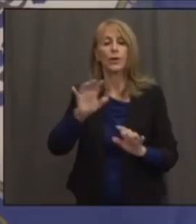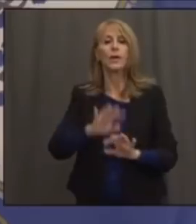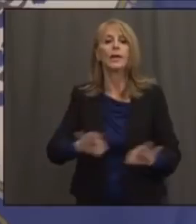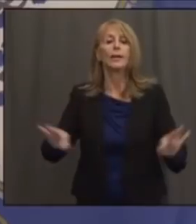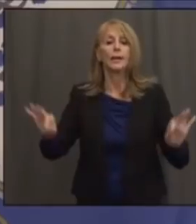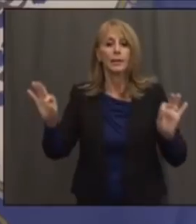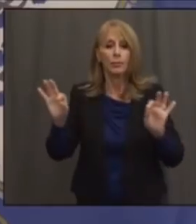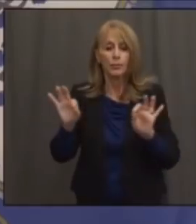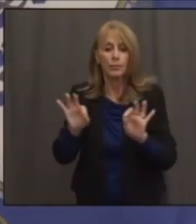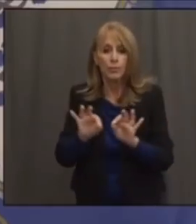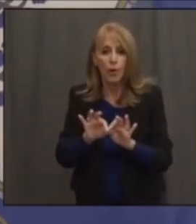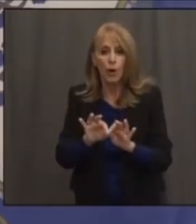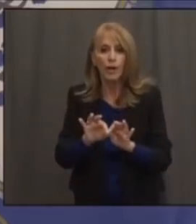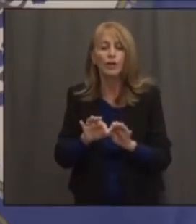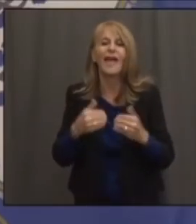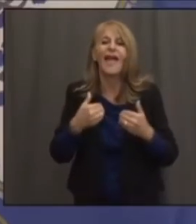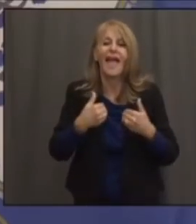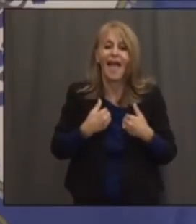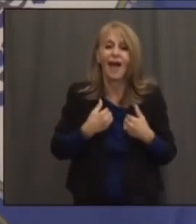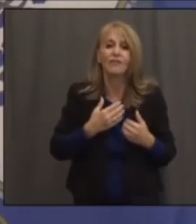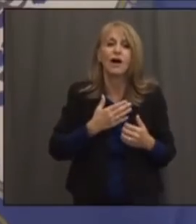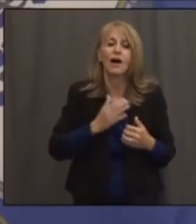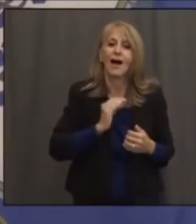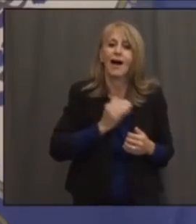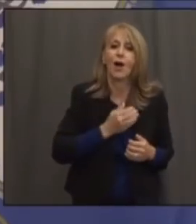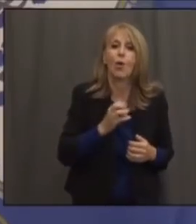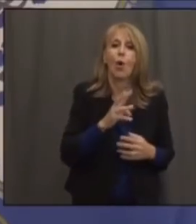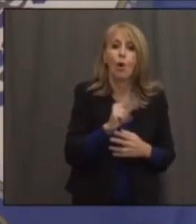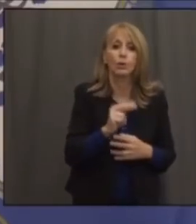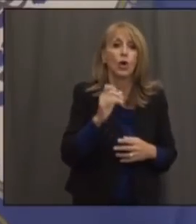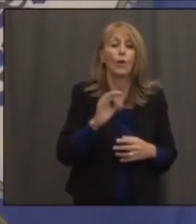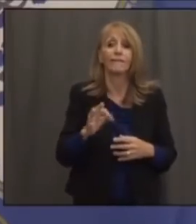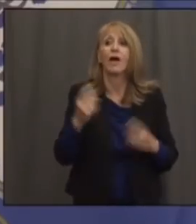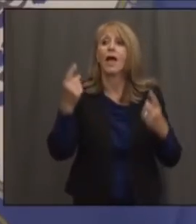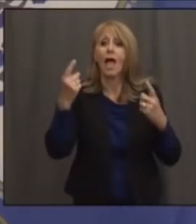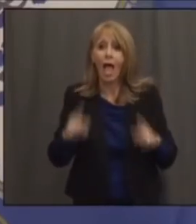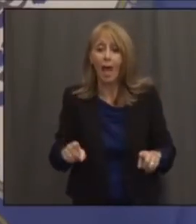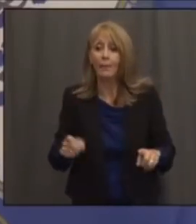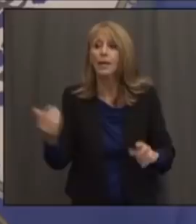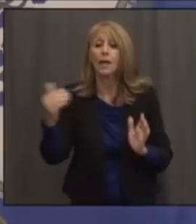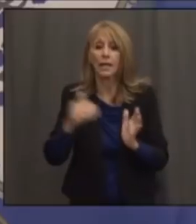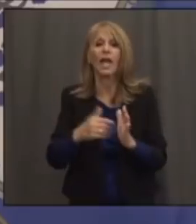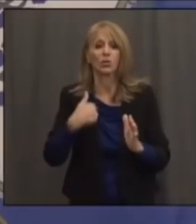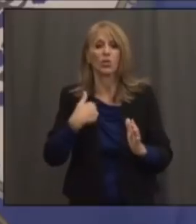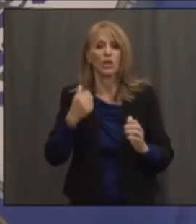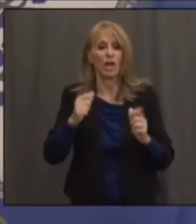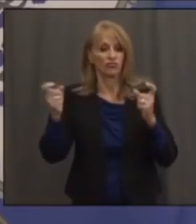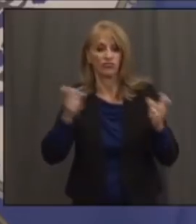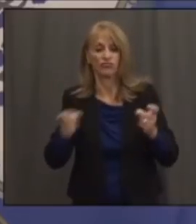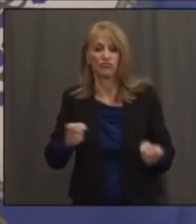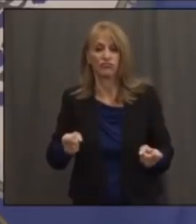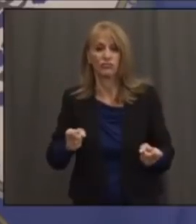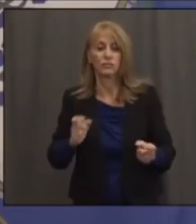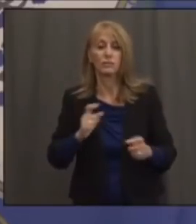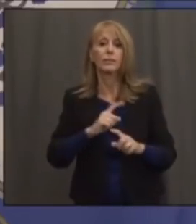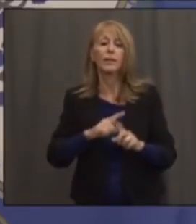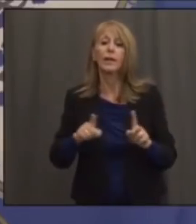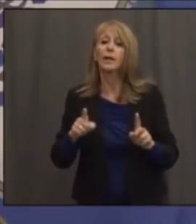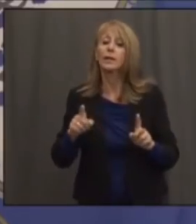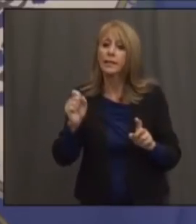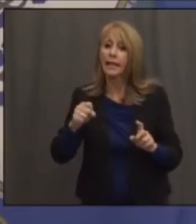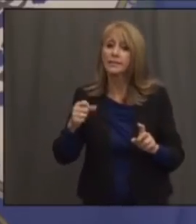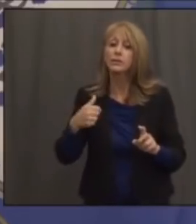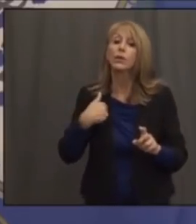having some of our own supply that we know we can count upon, and I'm really proud of that. I think you find out that we do continue to